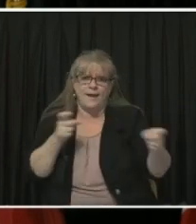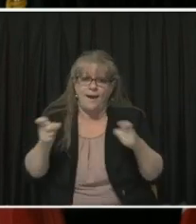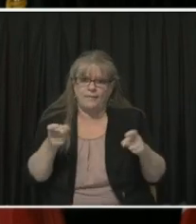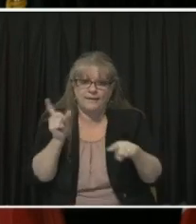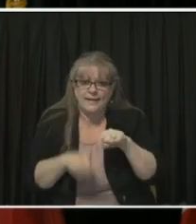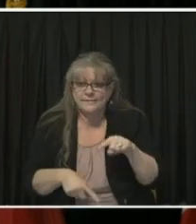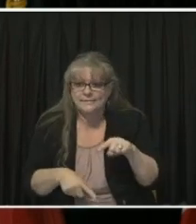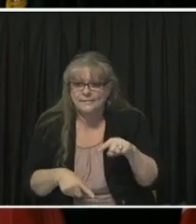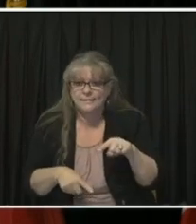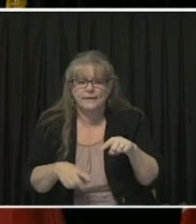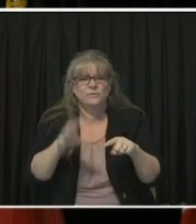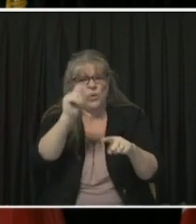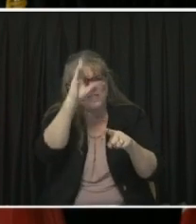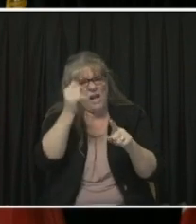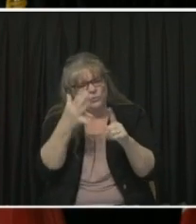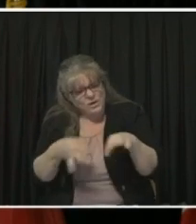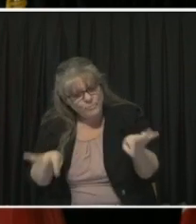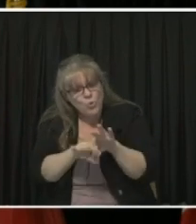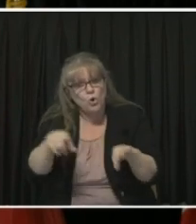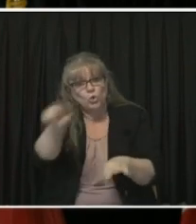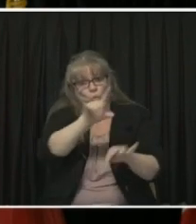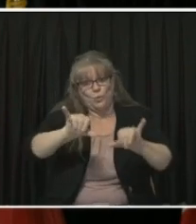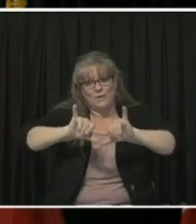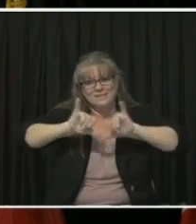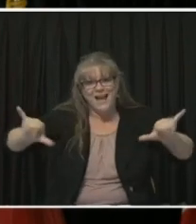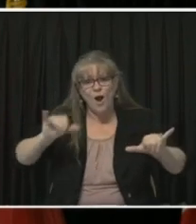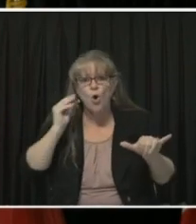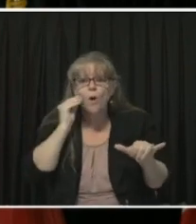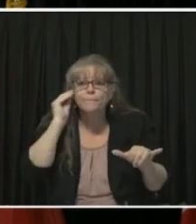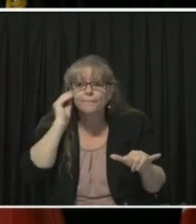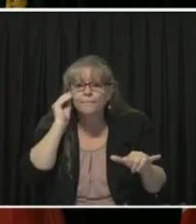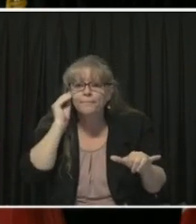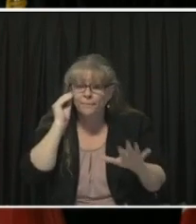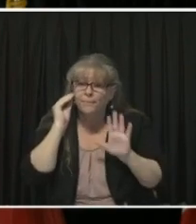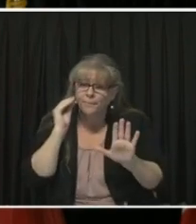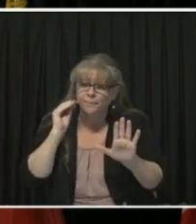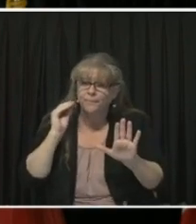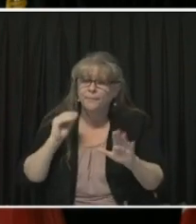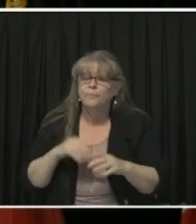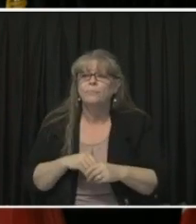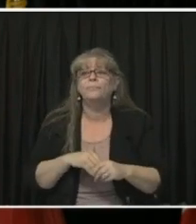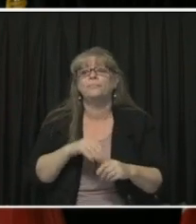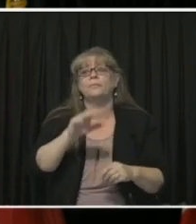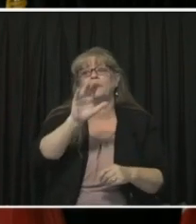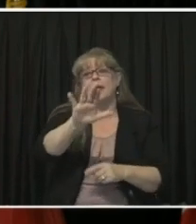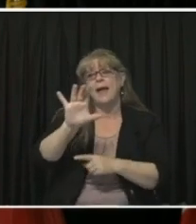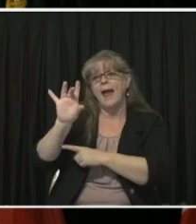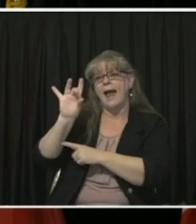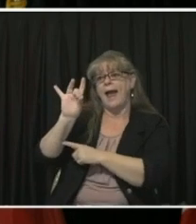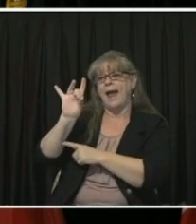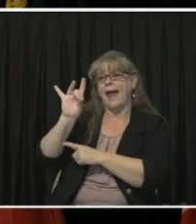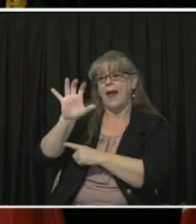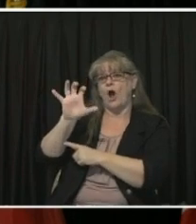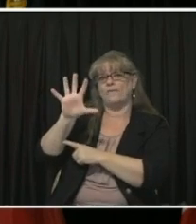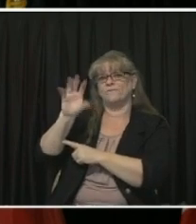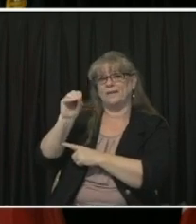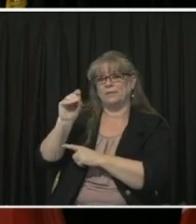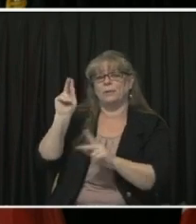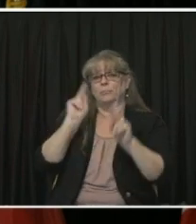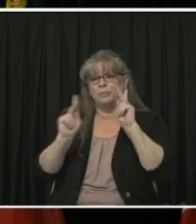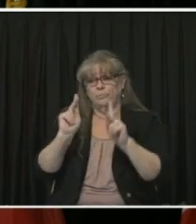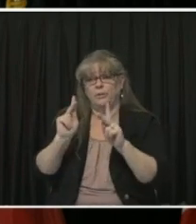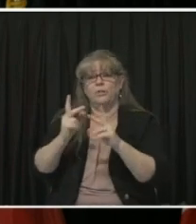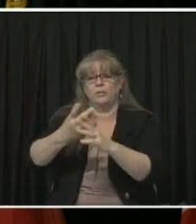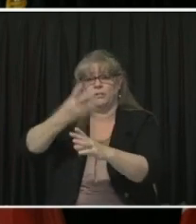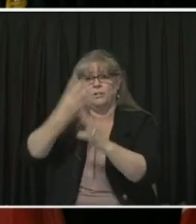It's not a time to celebrate. We've lost over 850 Coloradans to this crisis. But thanks to your hard work, your staying at home, your